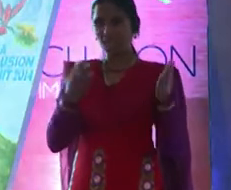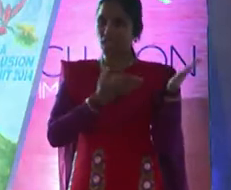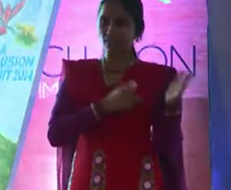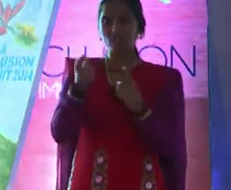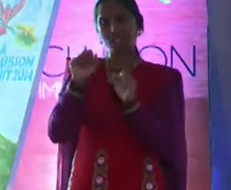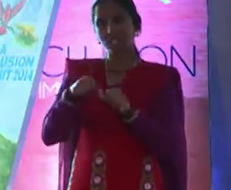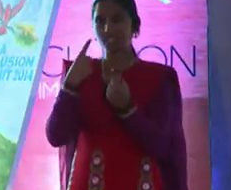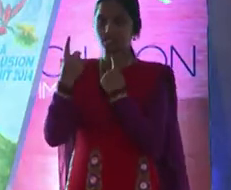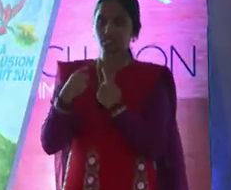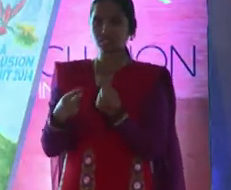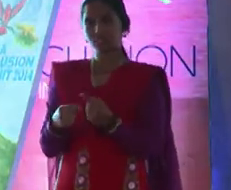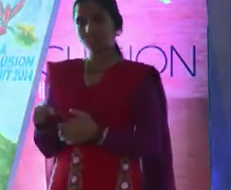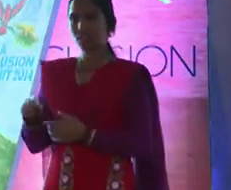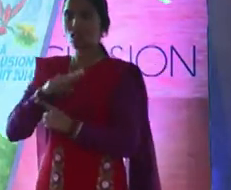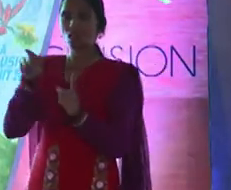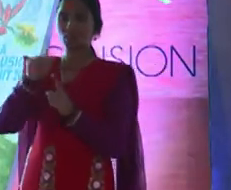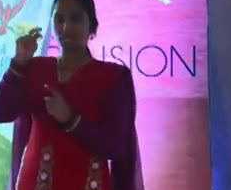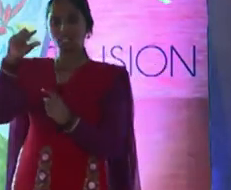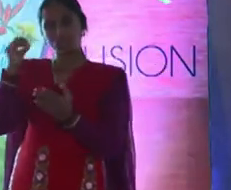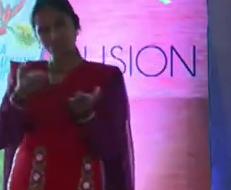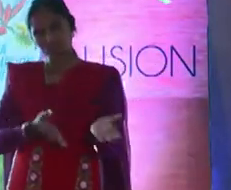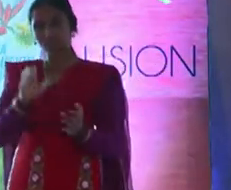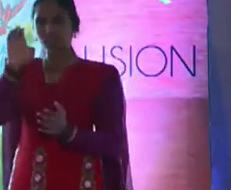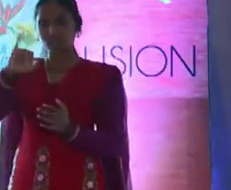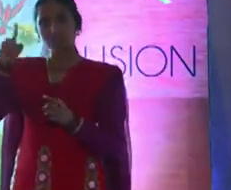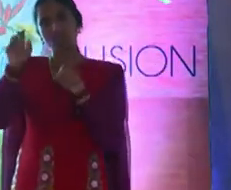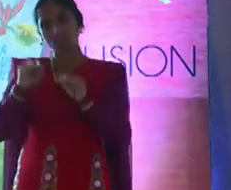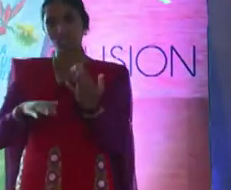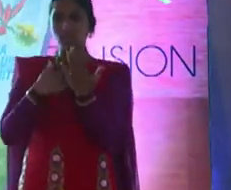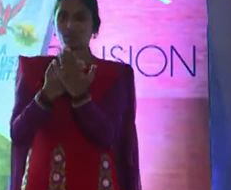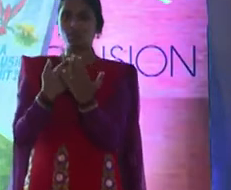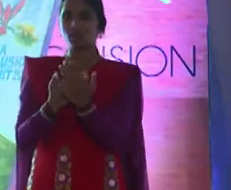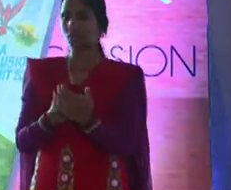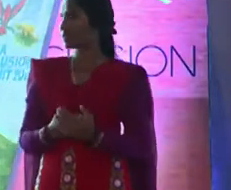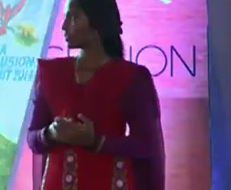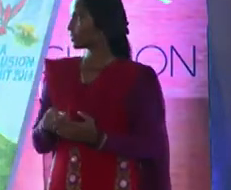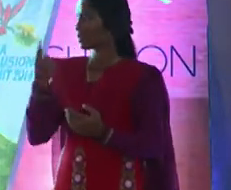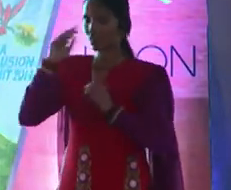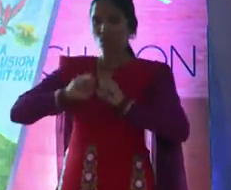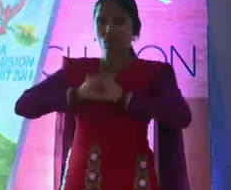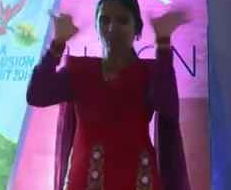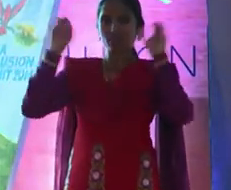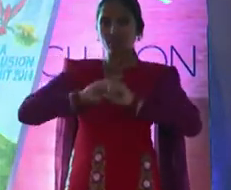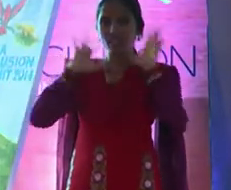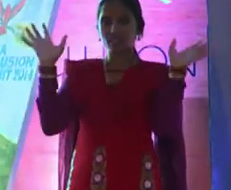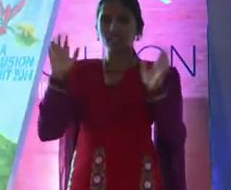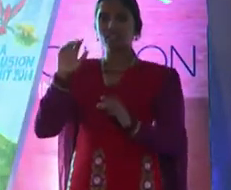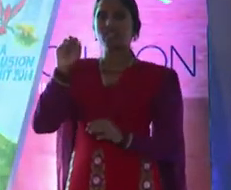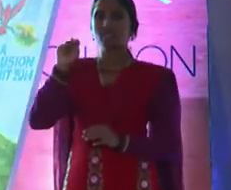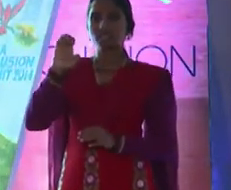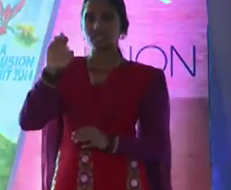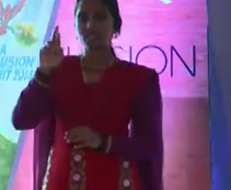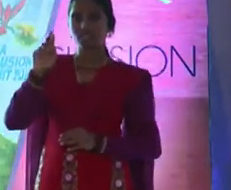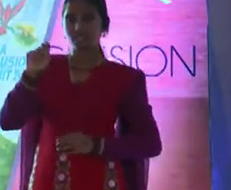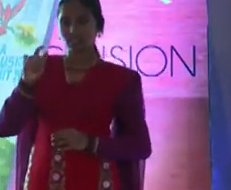and some details of your organization, you could apply for the Awareness Generation Scheme, where we'll provide